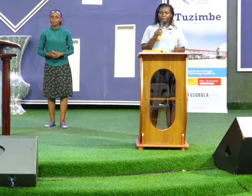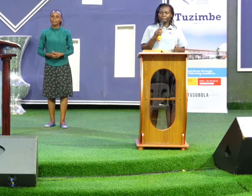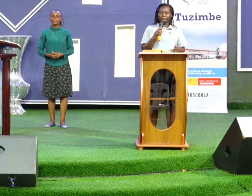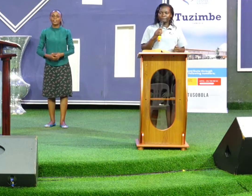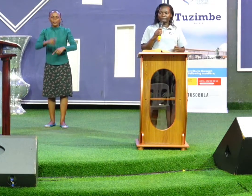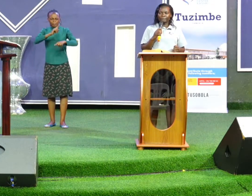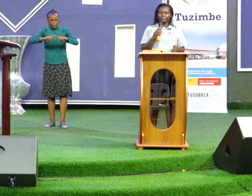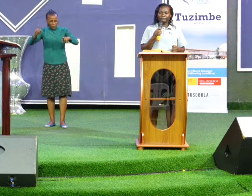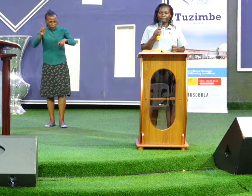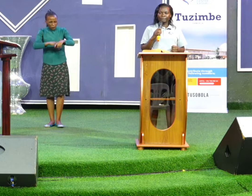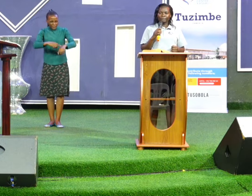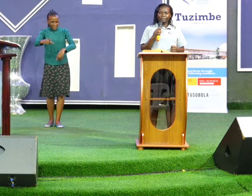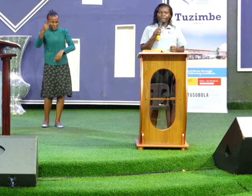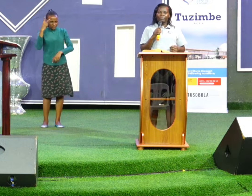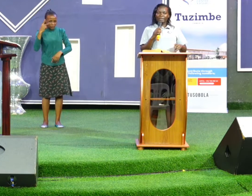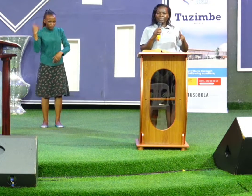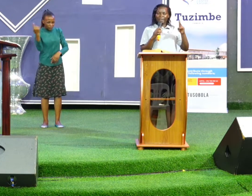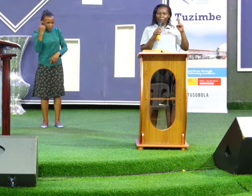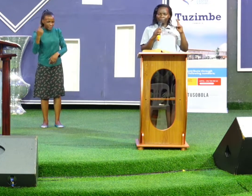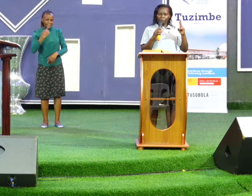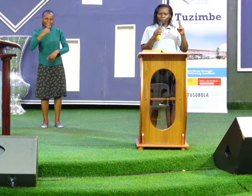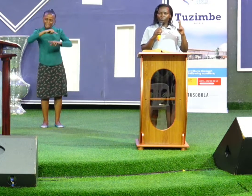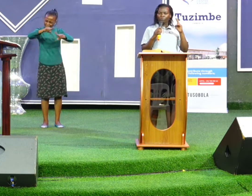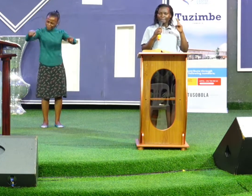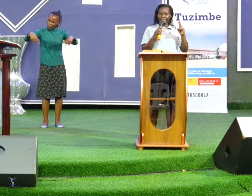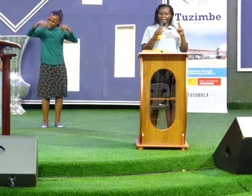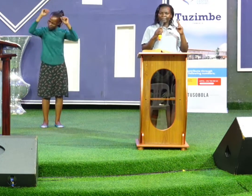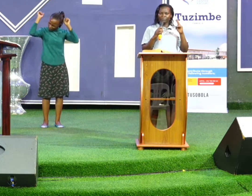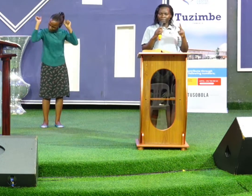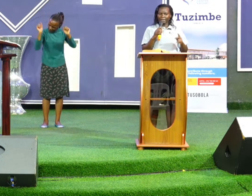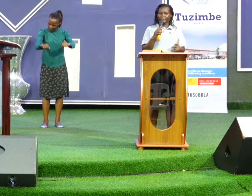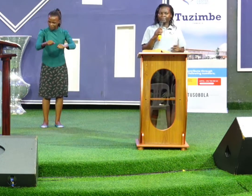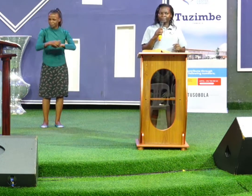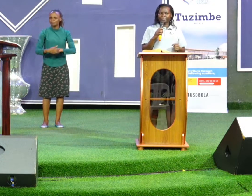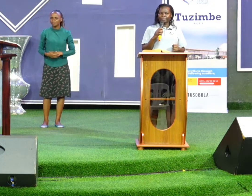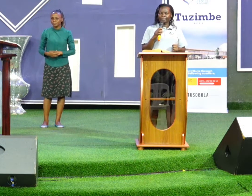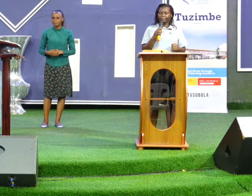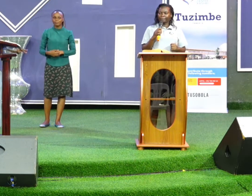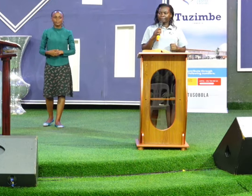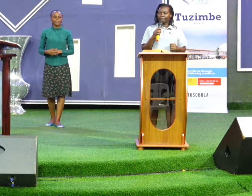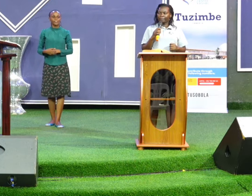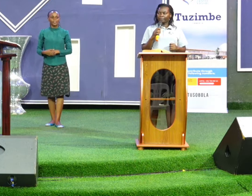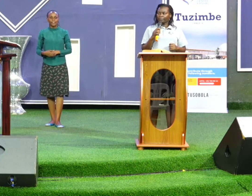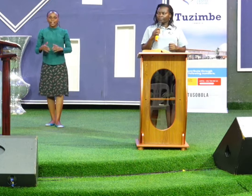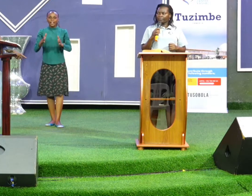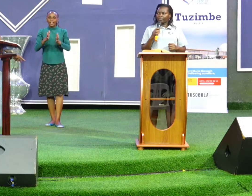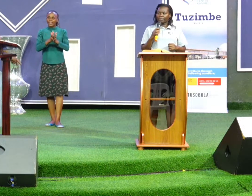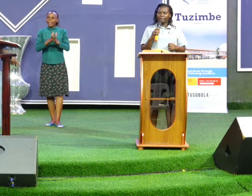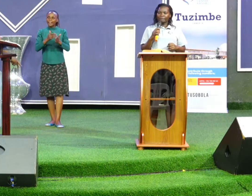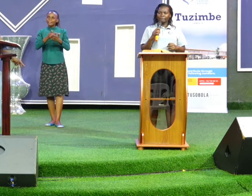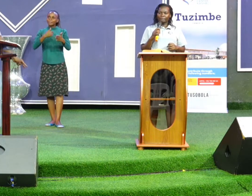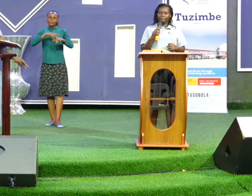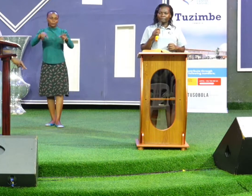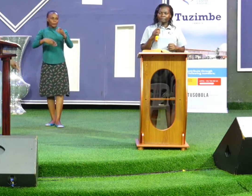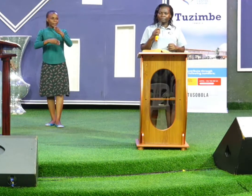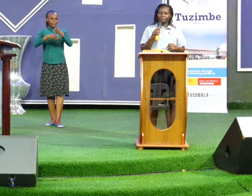engeri y'ababiri abagamba nti tusobola. But they are two who are saying that we can. Ati nayagala nnyo sulukan gye twalina kutuzimbe gamba